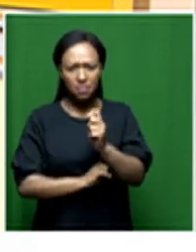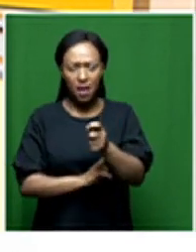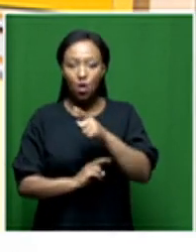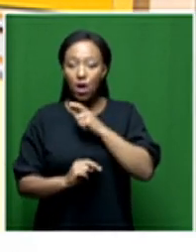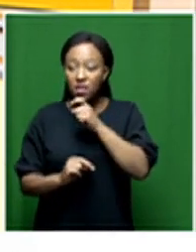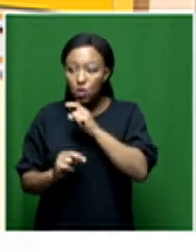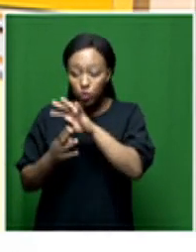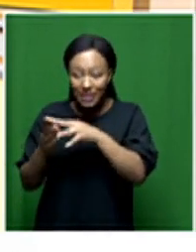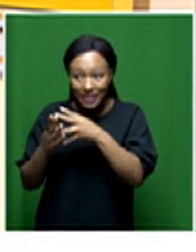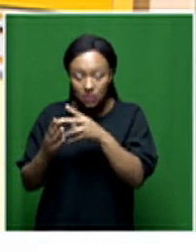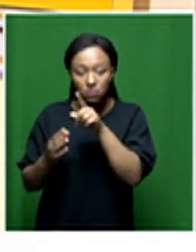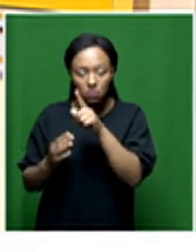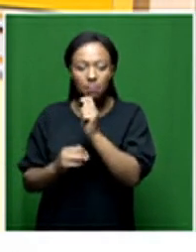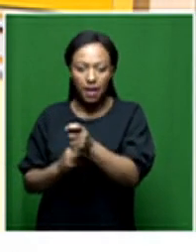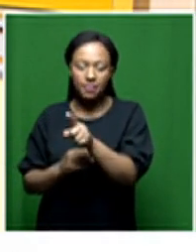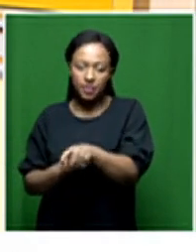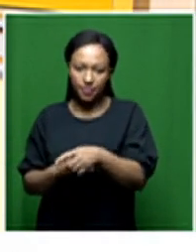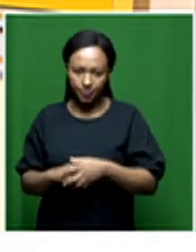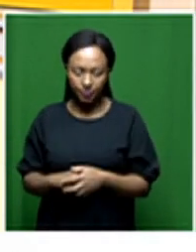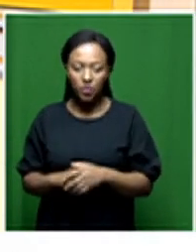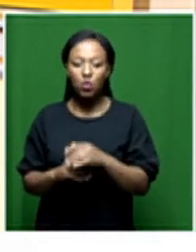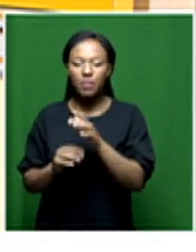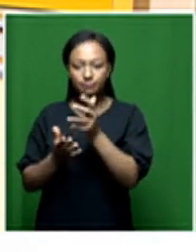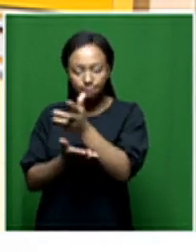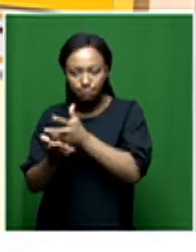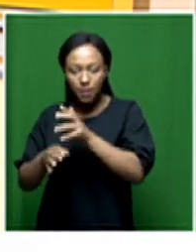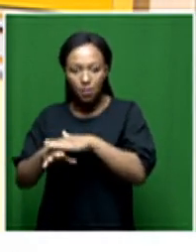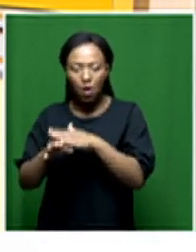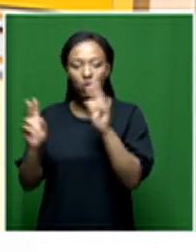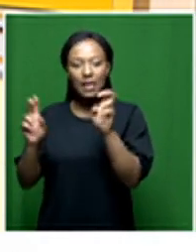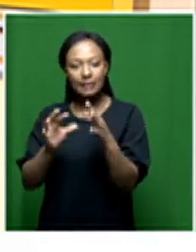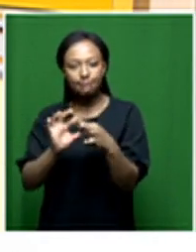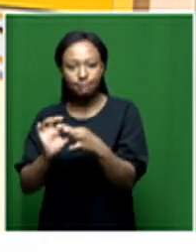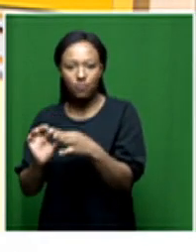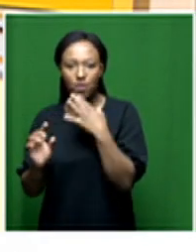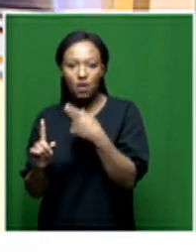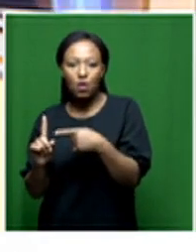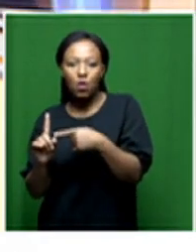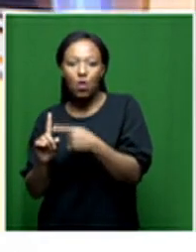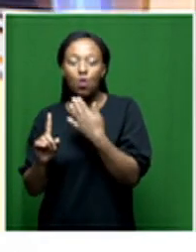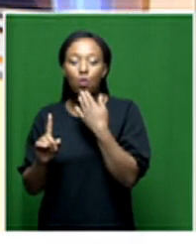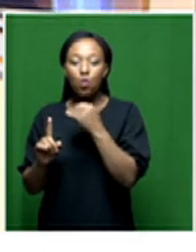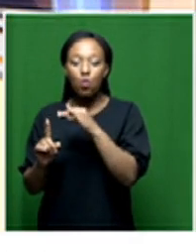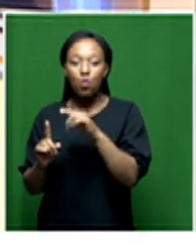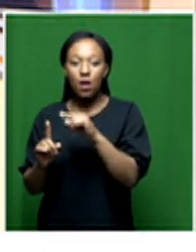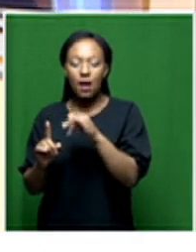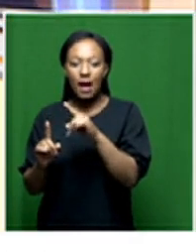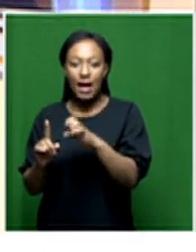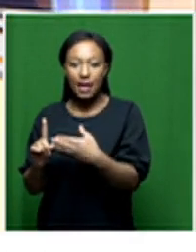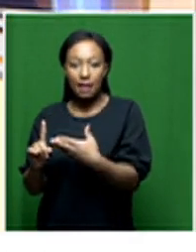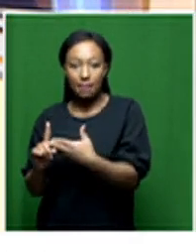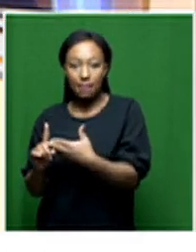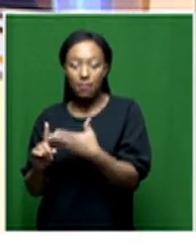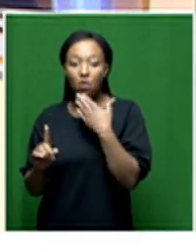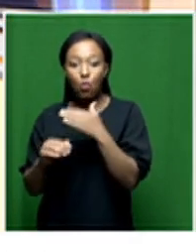the grid. Let's talk about this and other energy-related matters. Now we're joined by Clyde Mallinson from Virtual